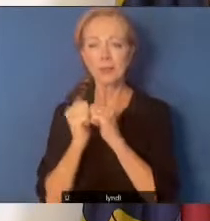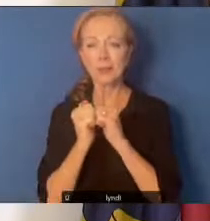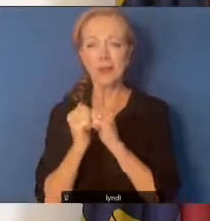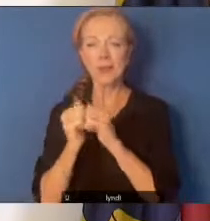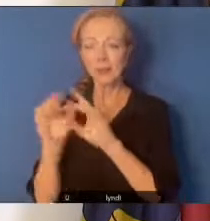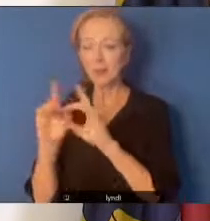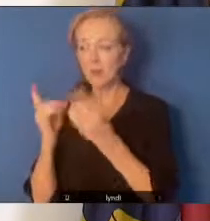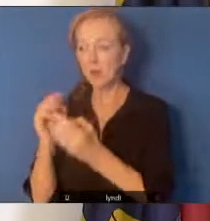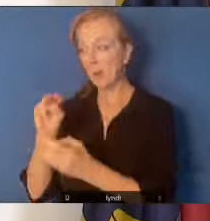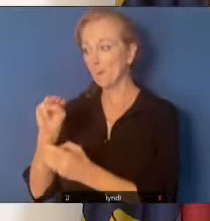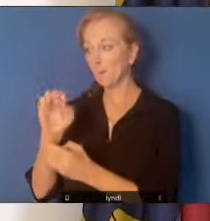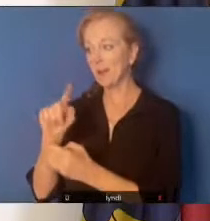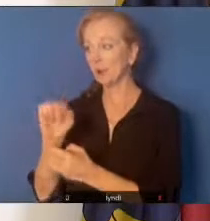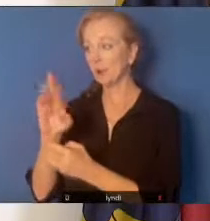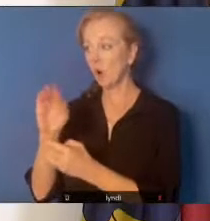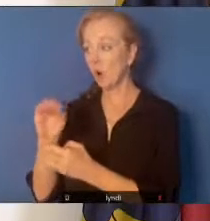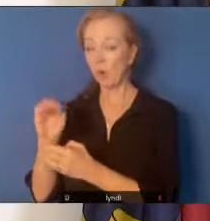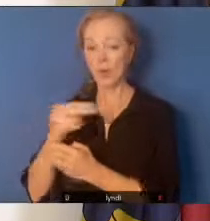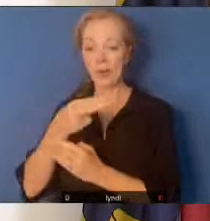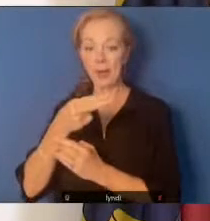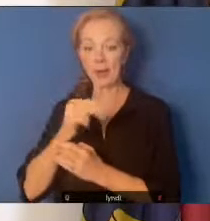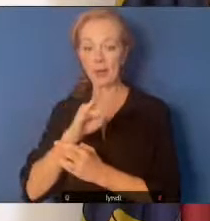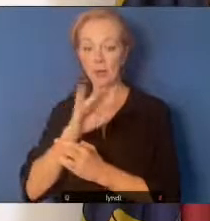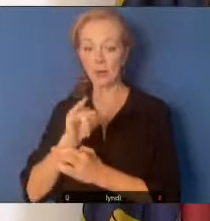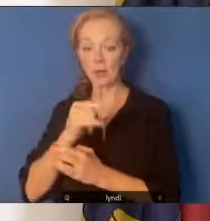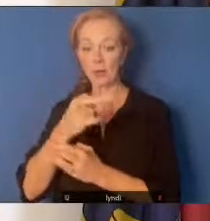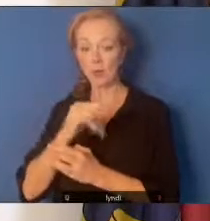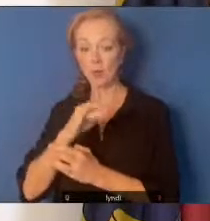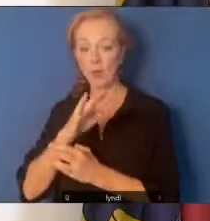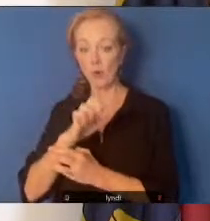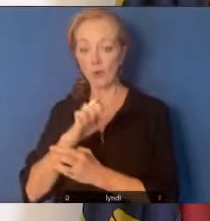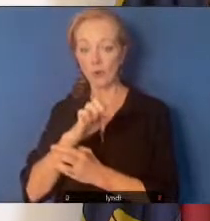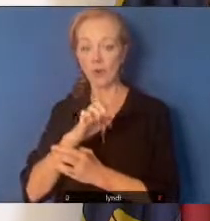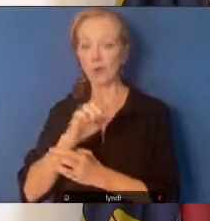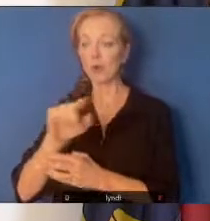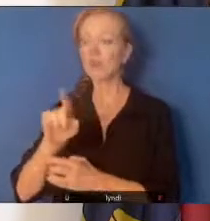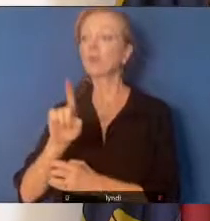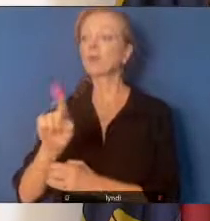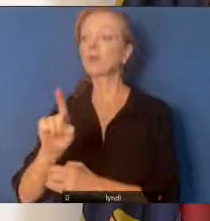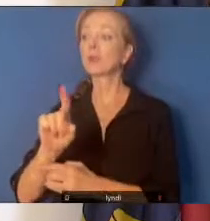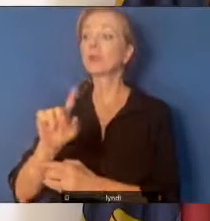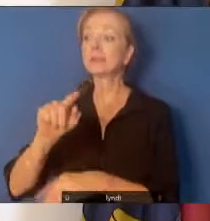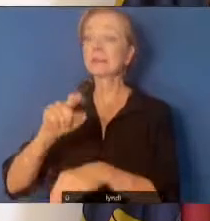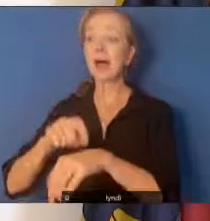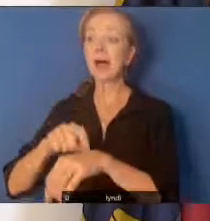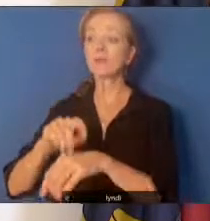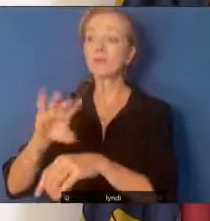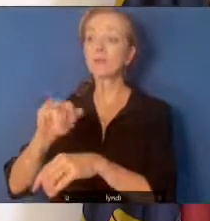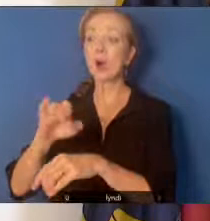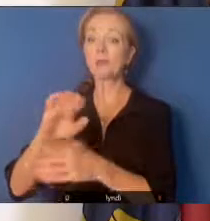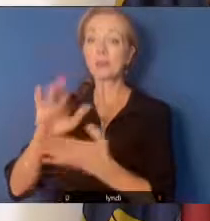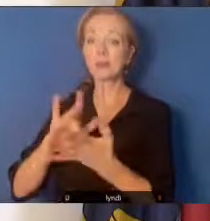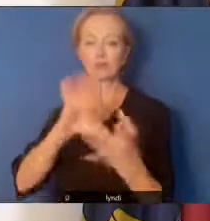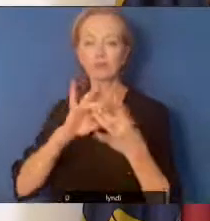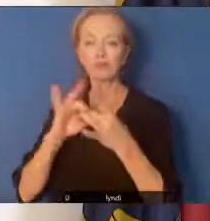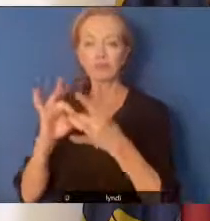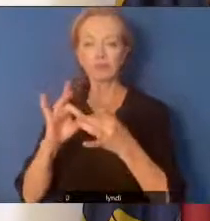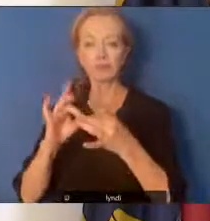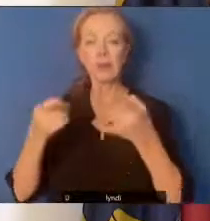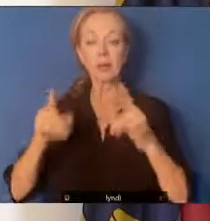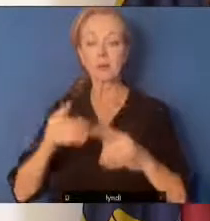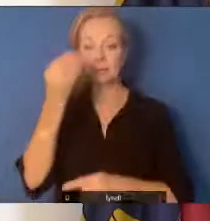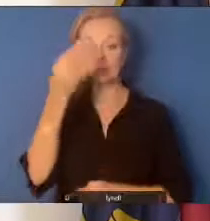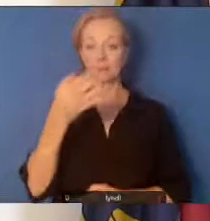Metro and Hickory Grove, and the Real-Time Crime Center. To highlight the events, September 5th,